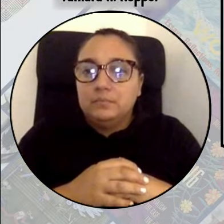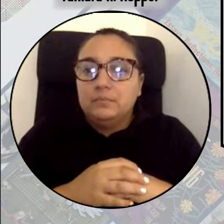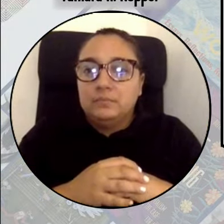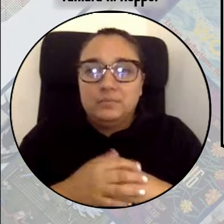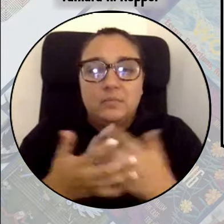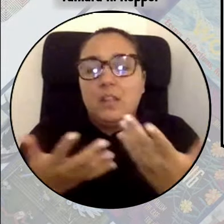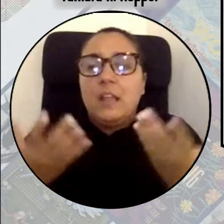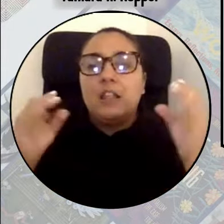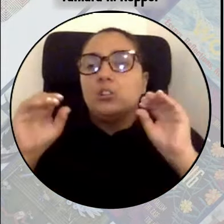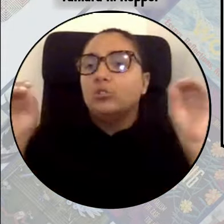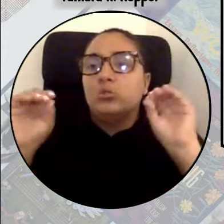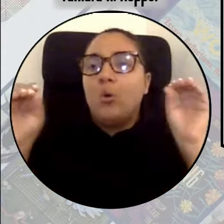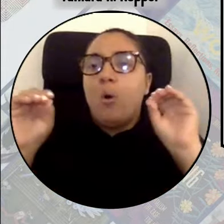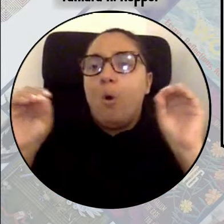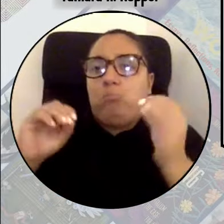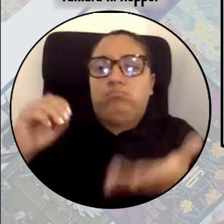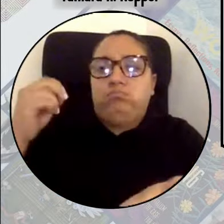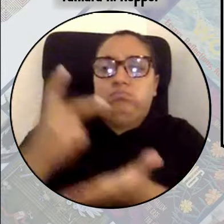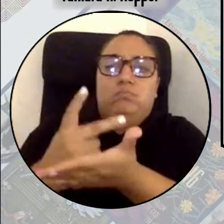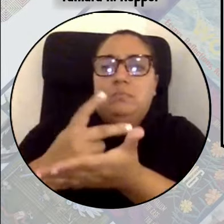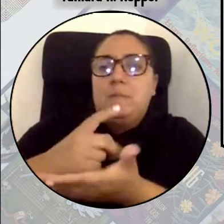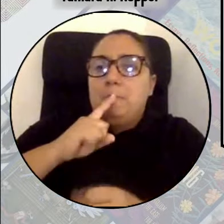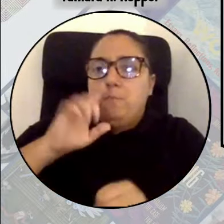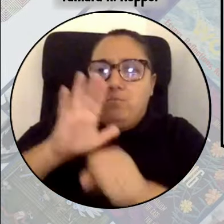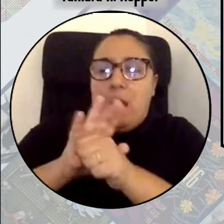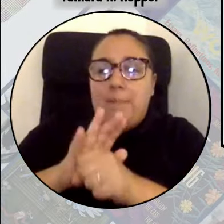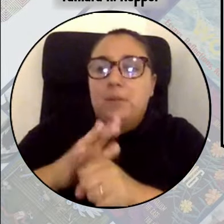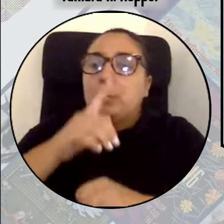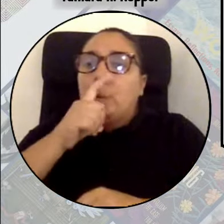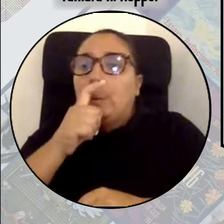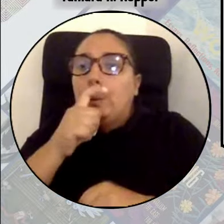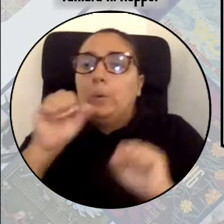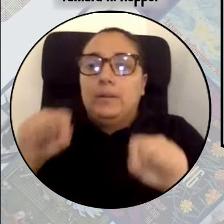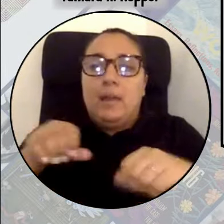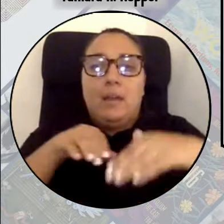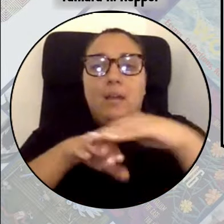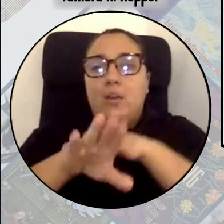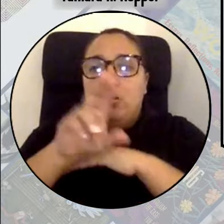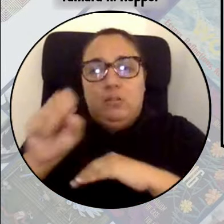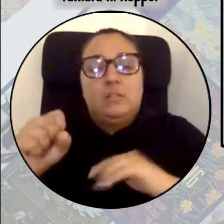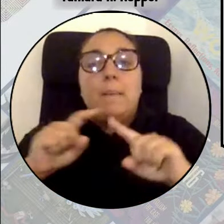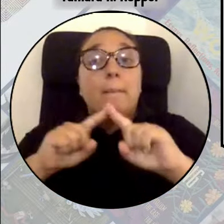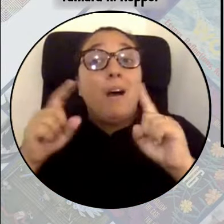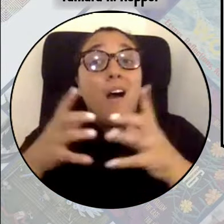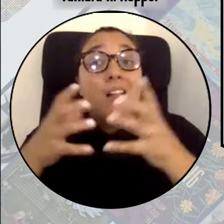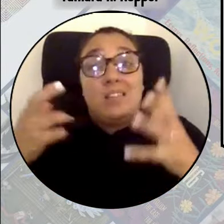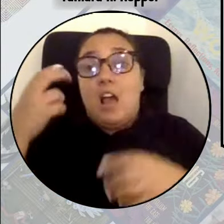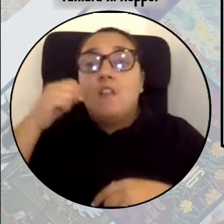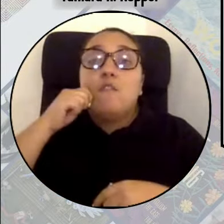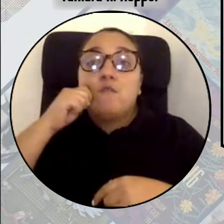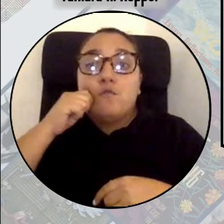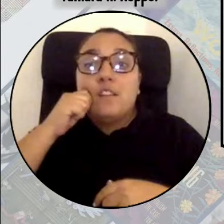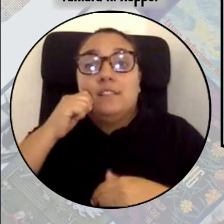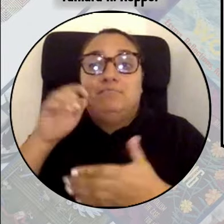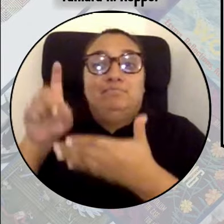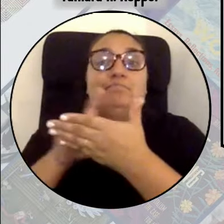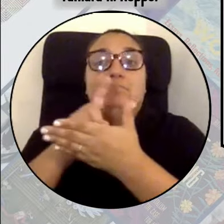appeal for asylum? There's a whole bunch of racial politics within the history of that. In fact, Dr.